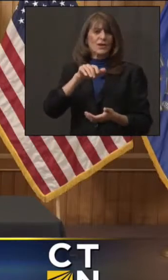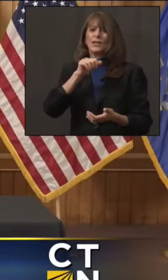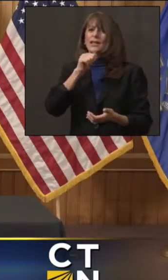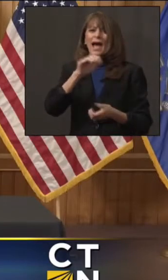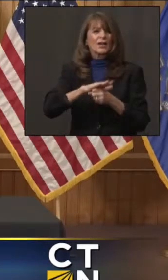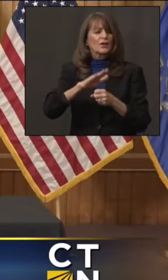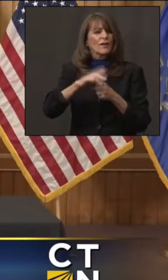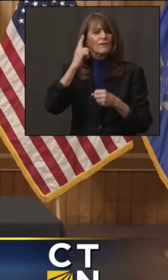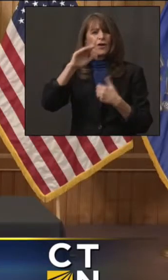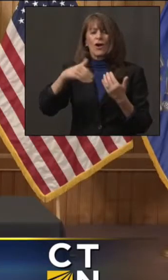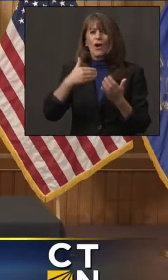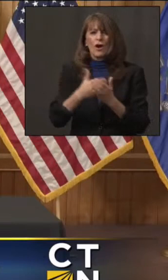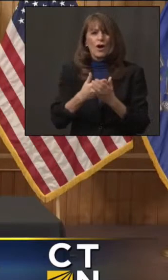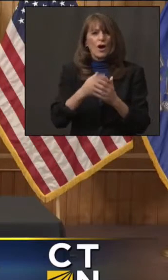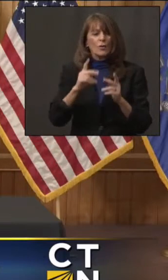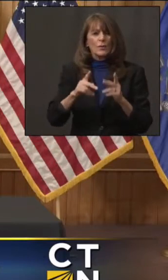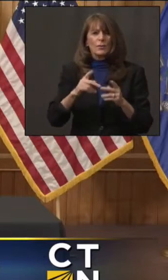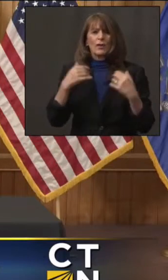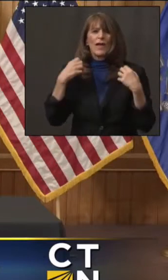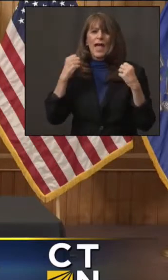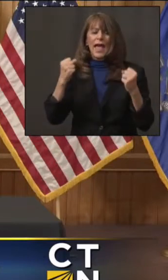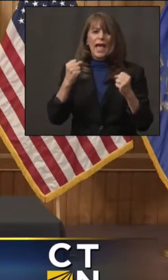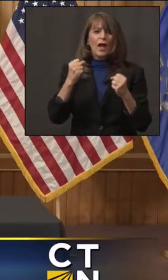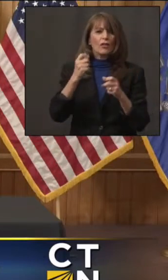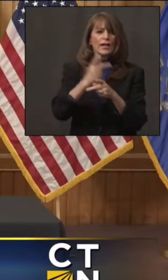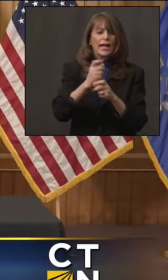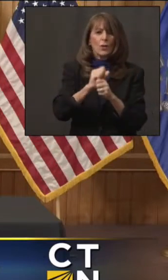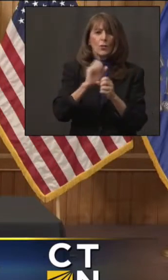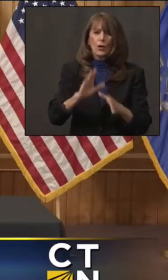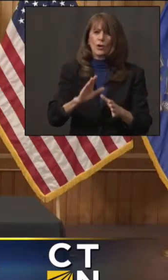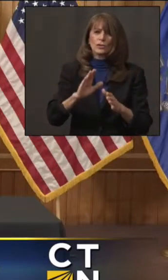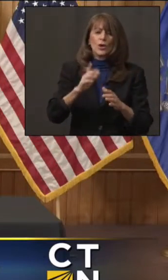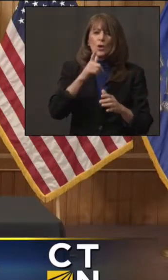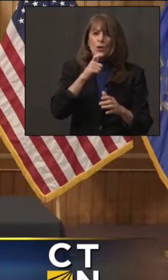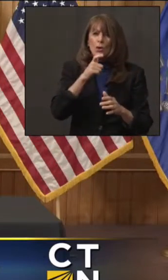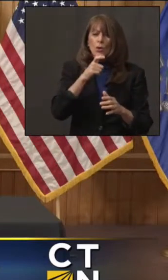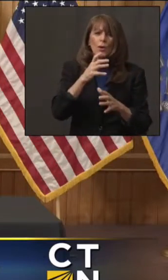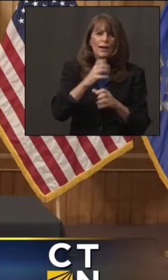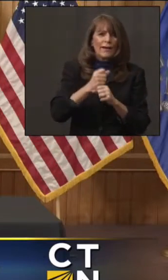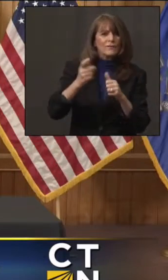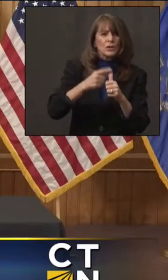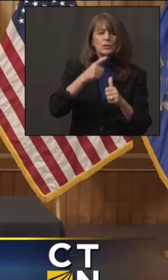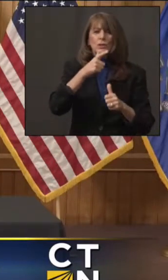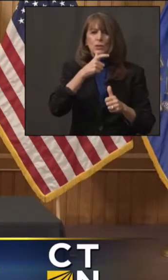who among healthcare workers would be prioritized?